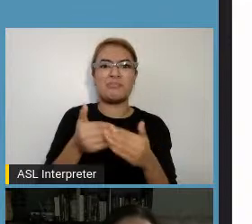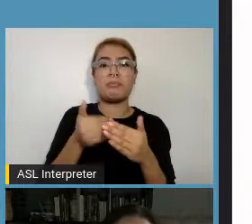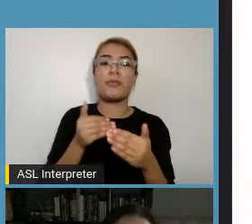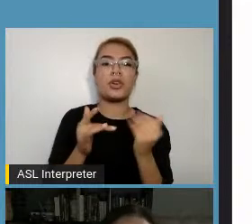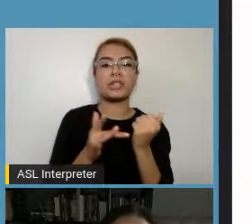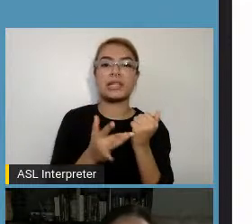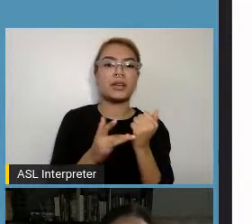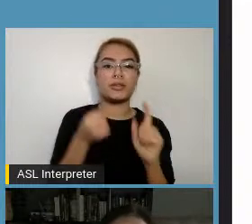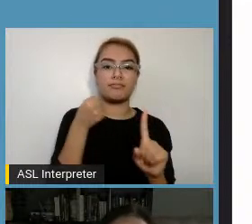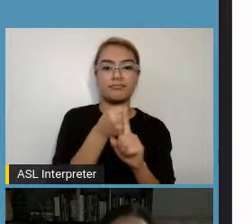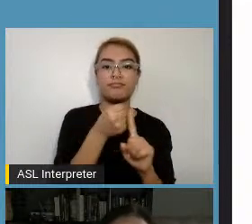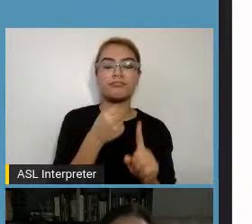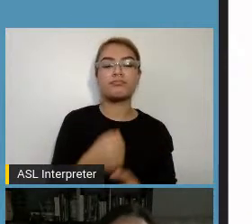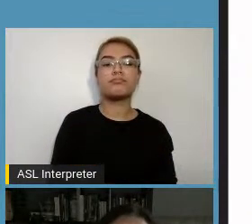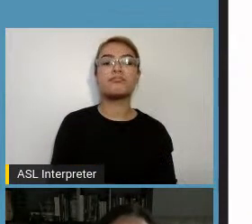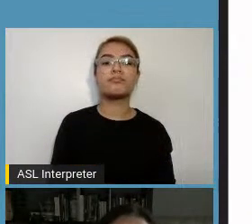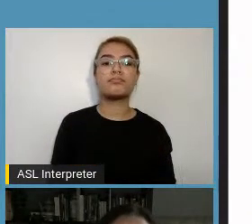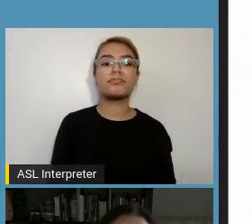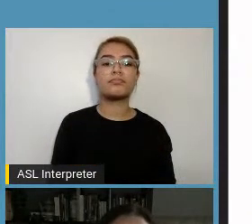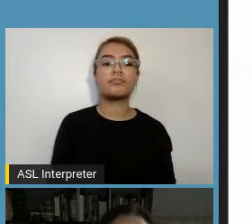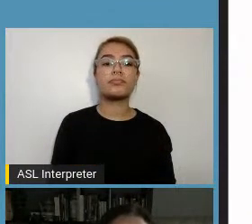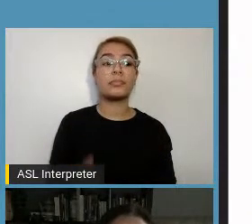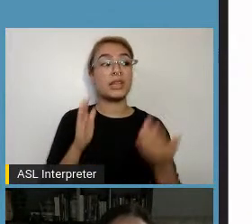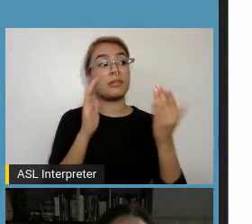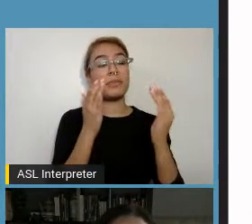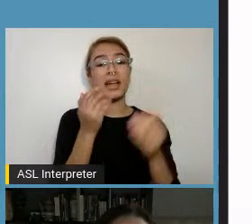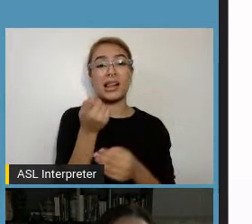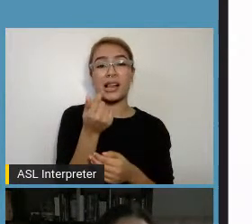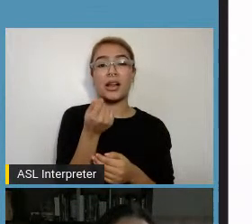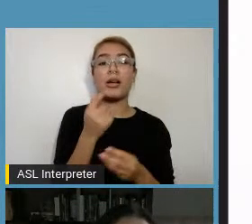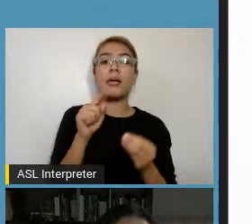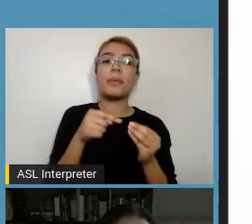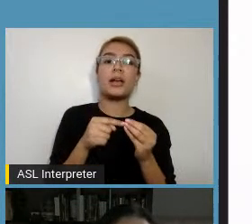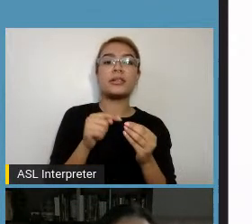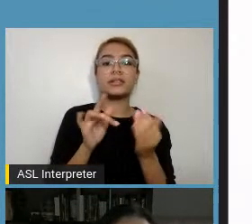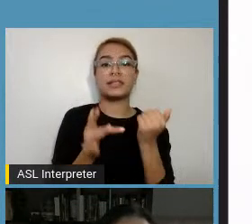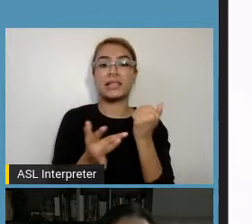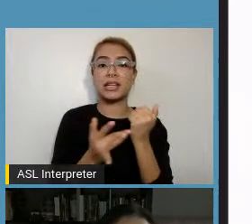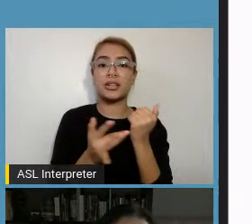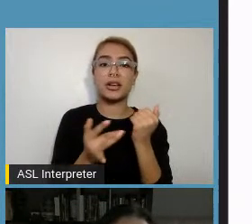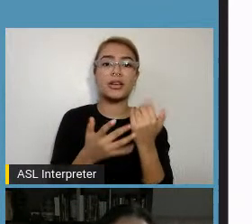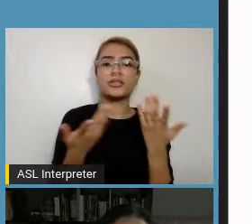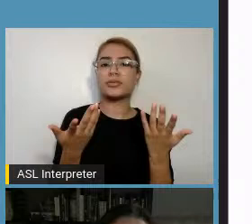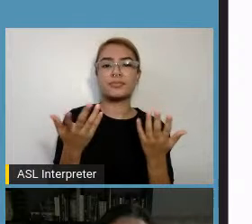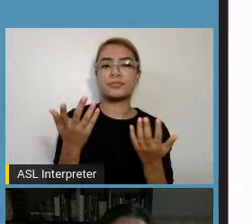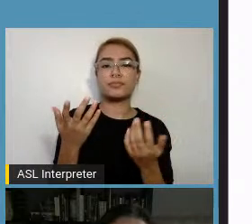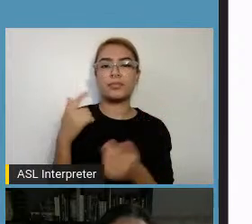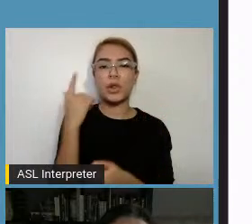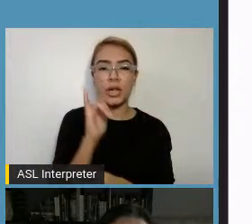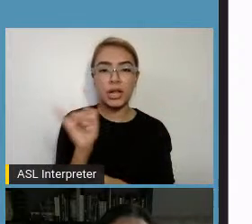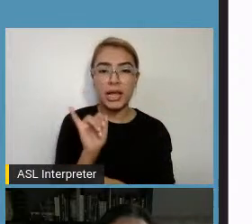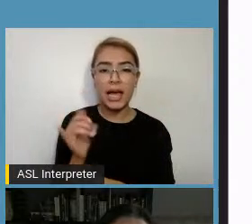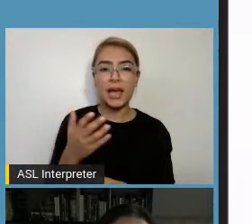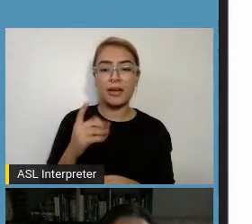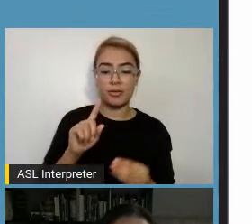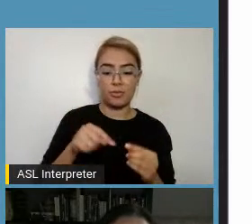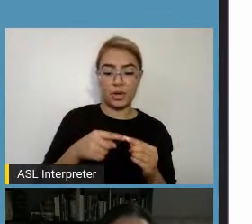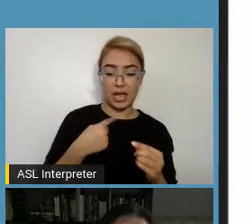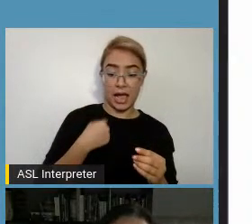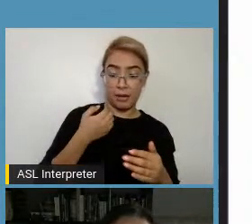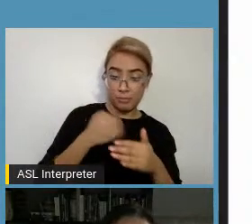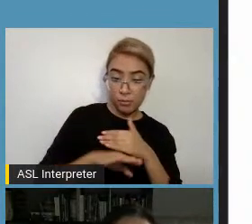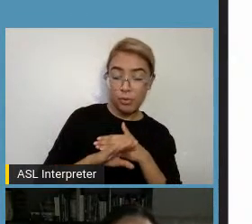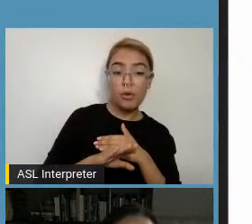technology. So comparing a little bit of what technology was like when I was born to when